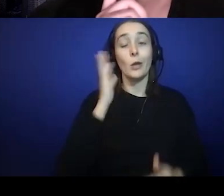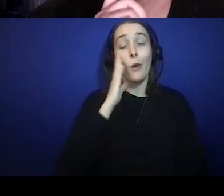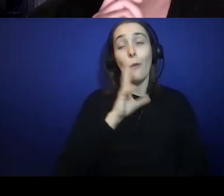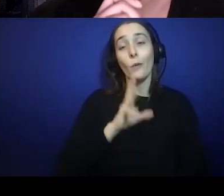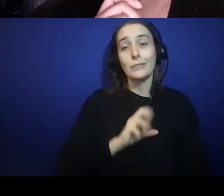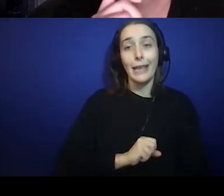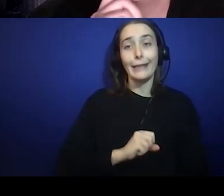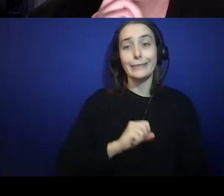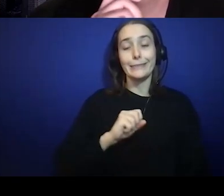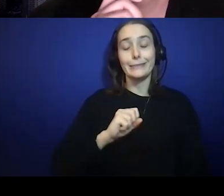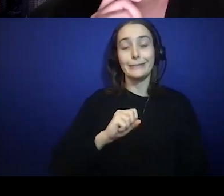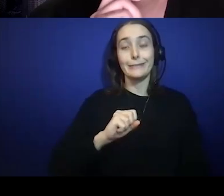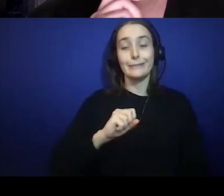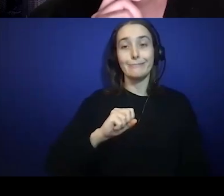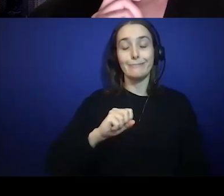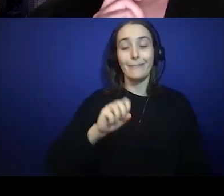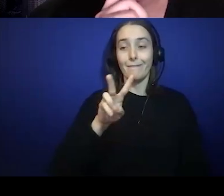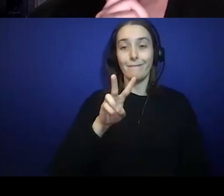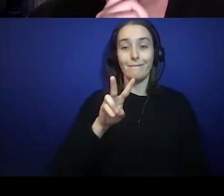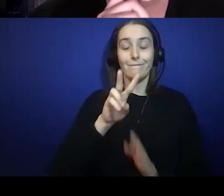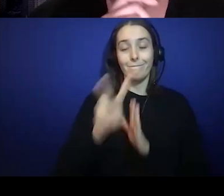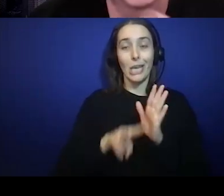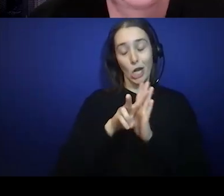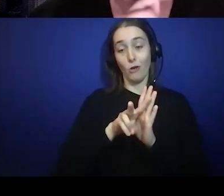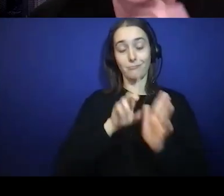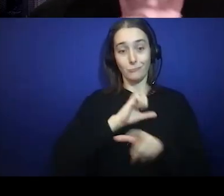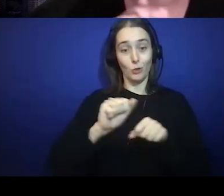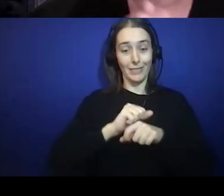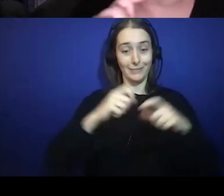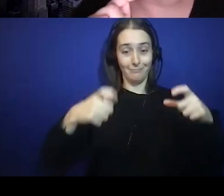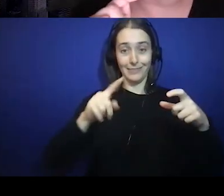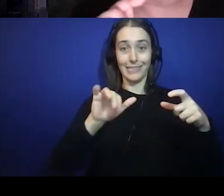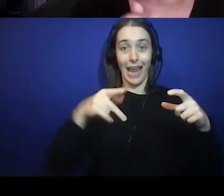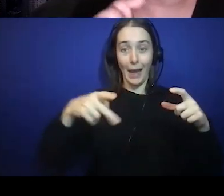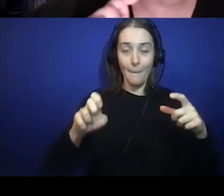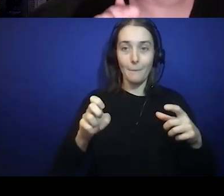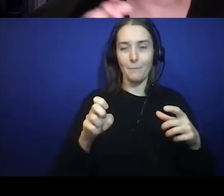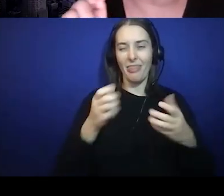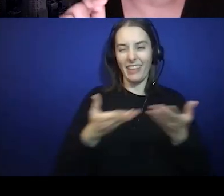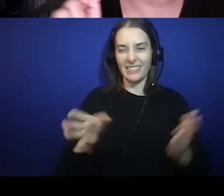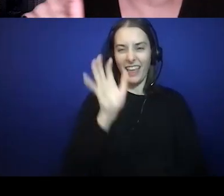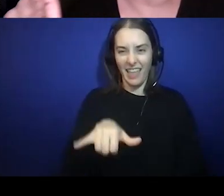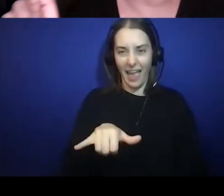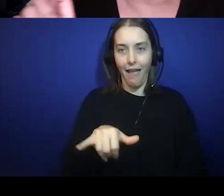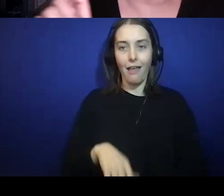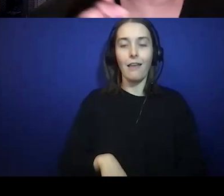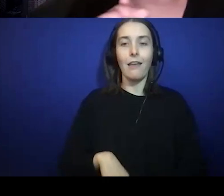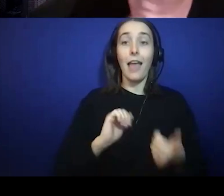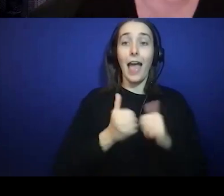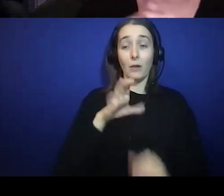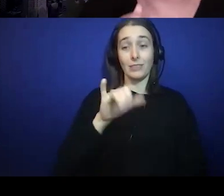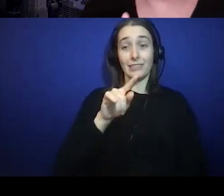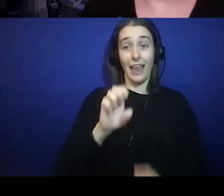like videotapes, things of that nature. The way that you cite video resources